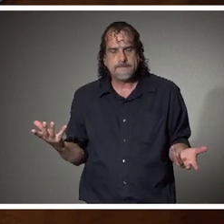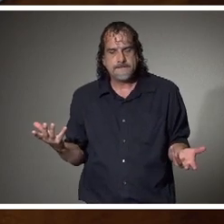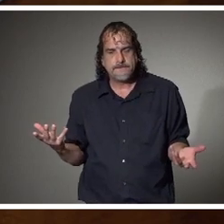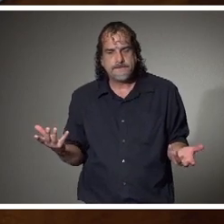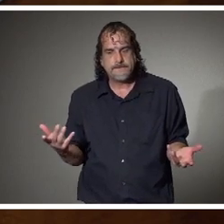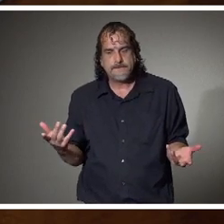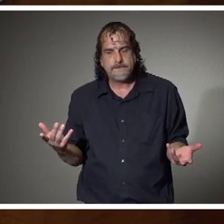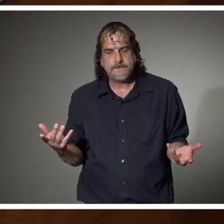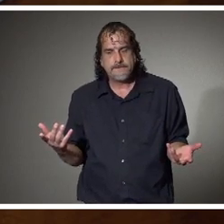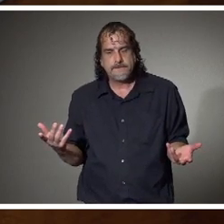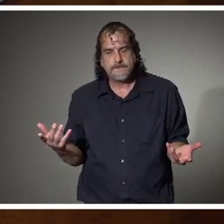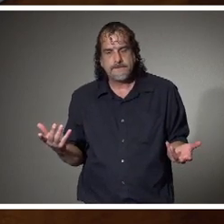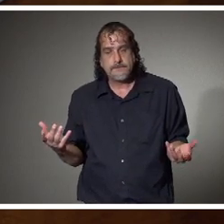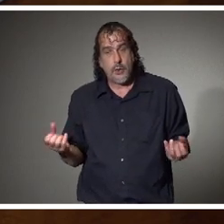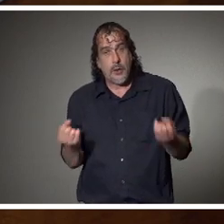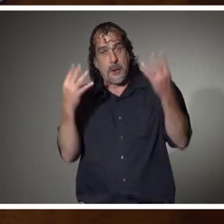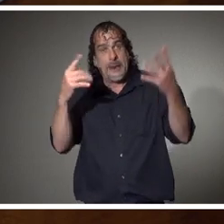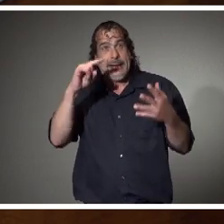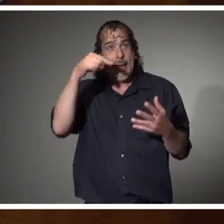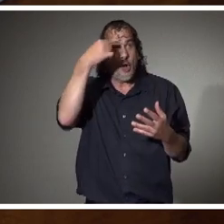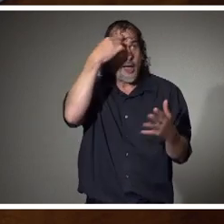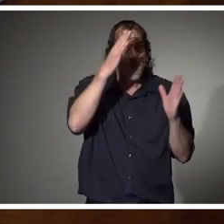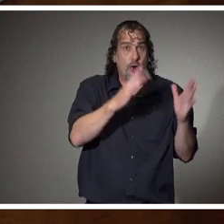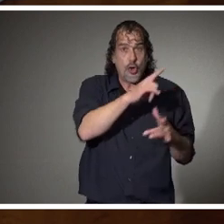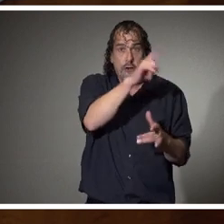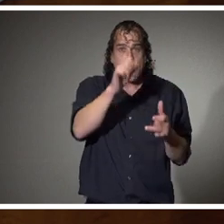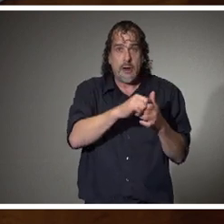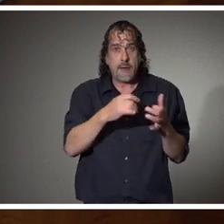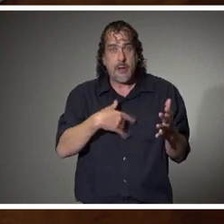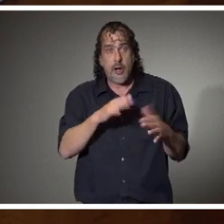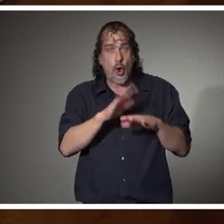many governors that have been very active on TV and